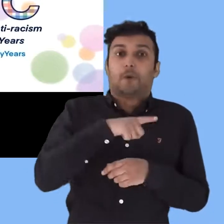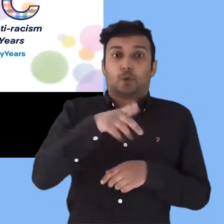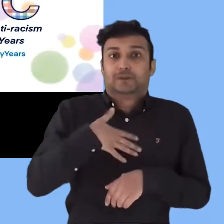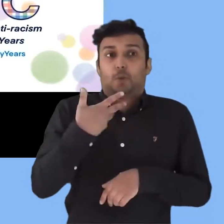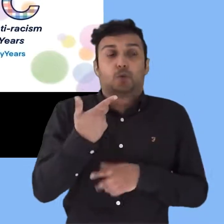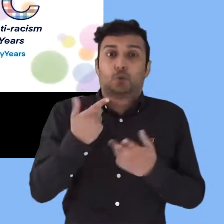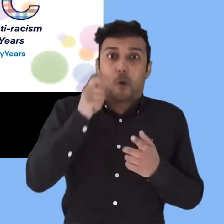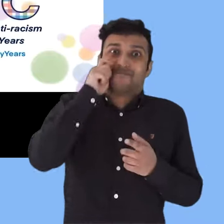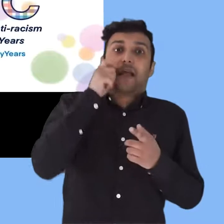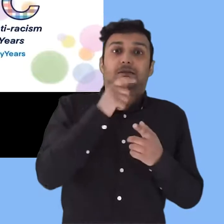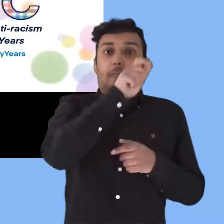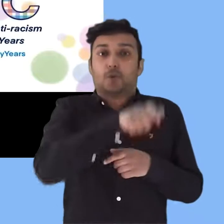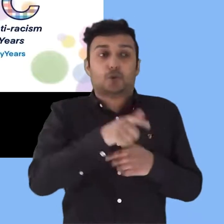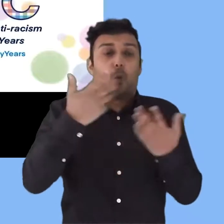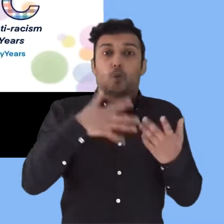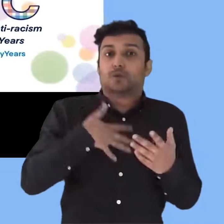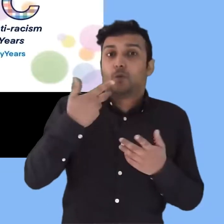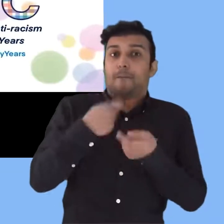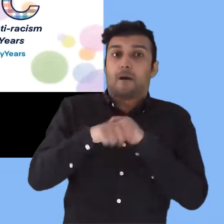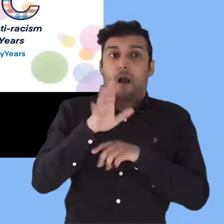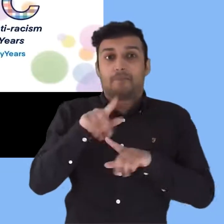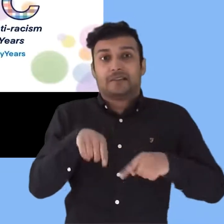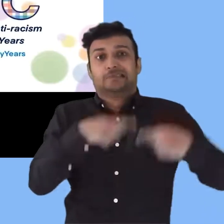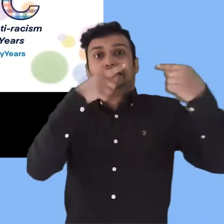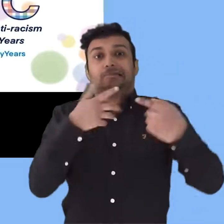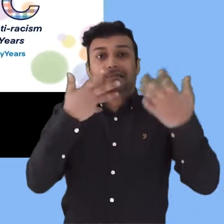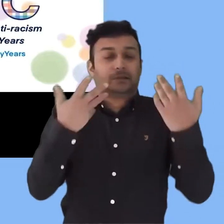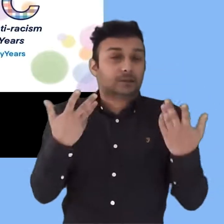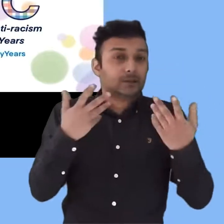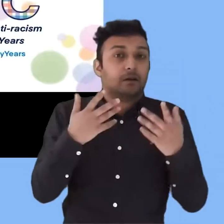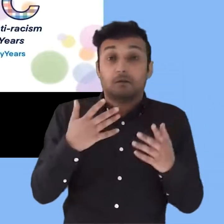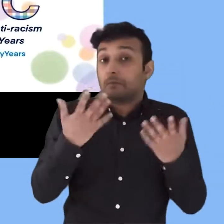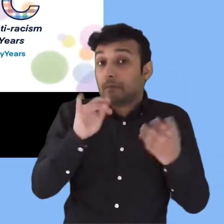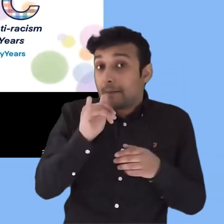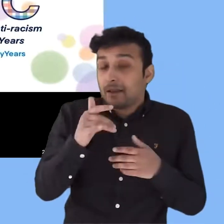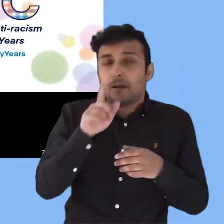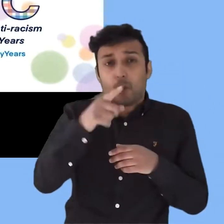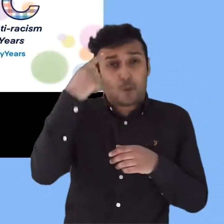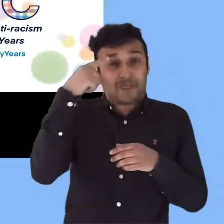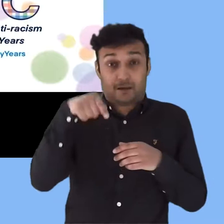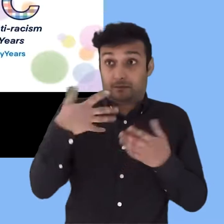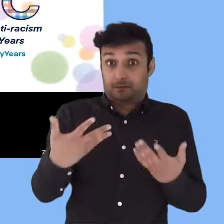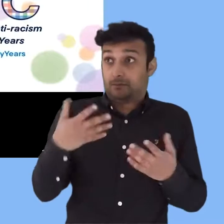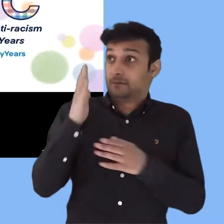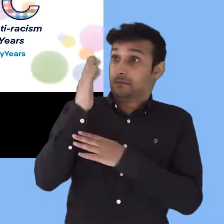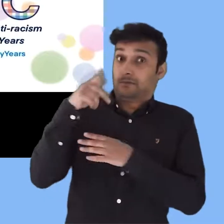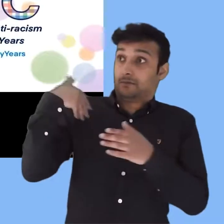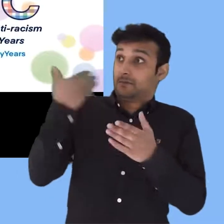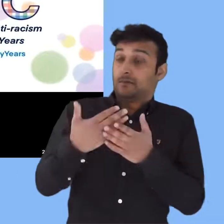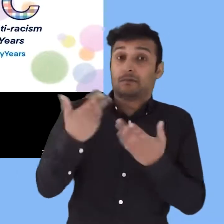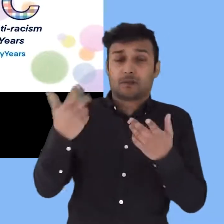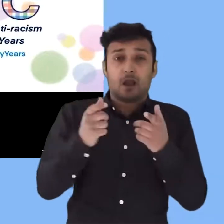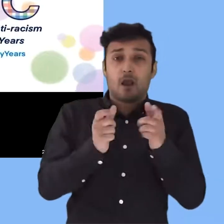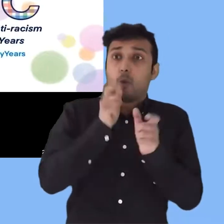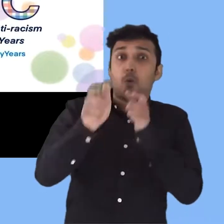But think about all of the buzz terms and words that we have become accustomed to in the past year. The most famous,